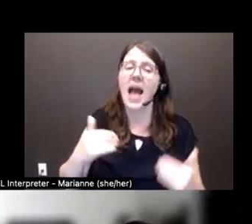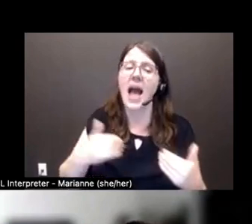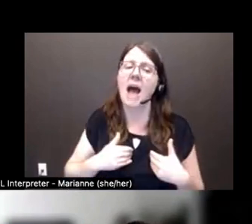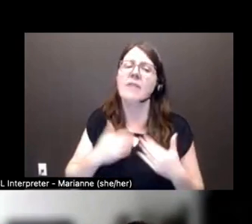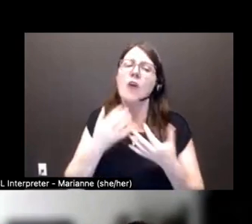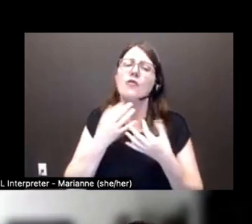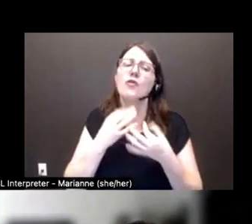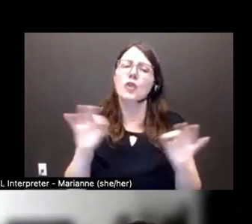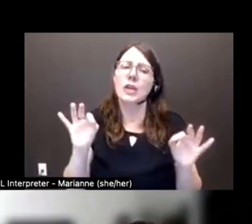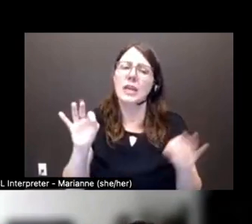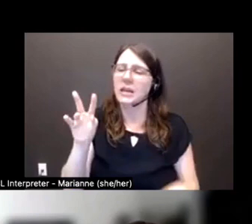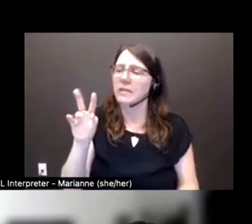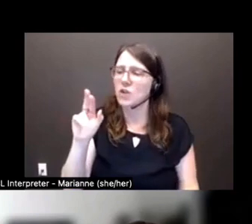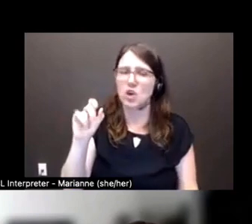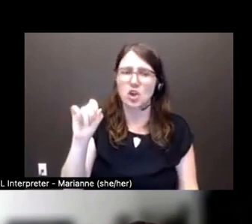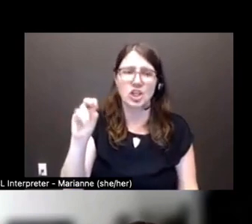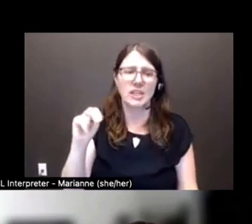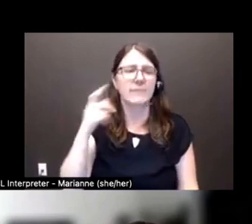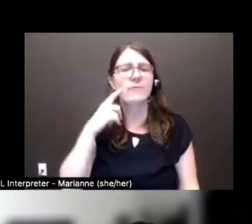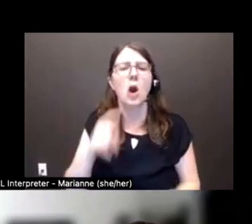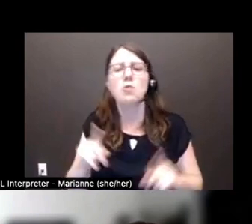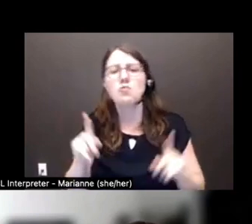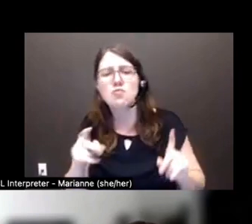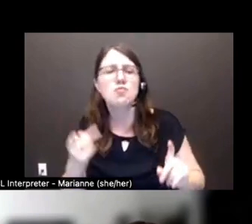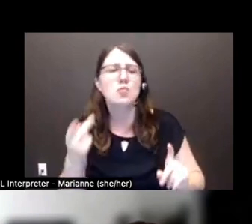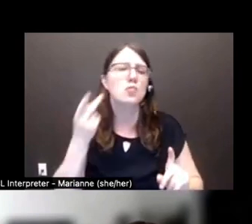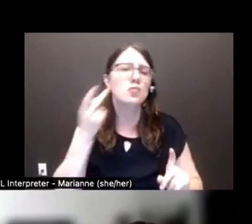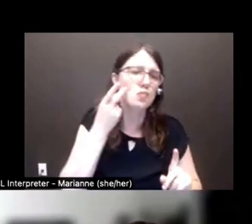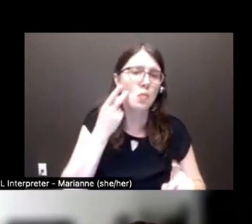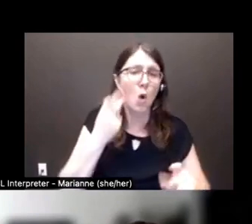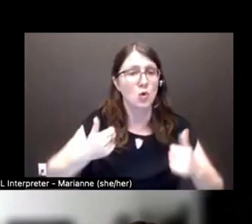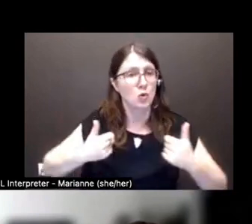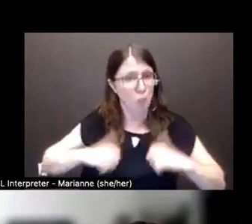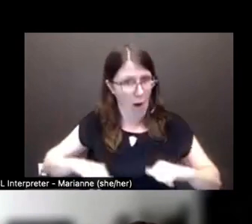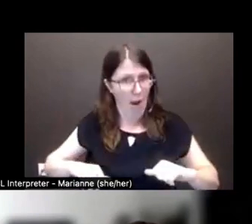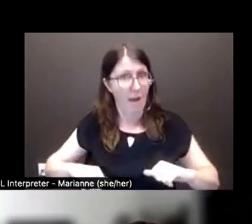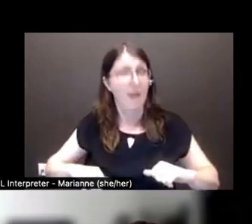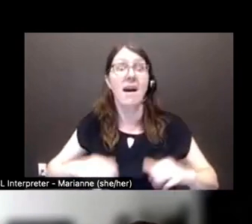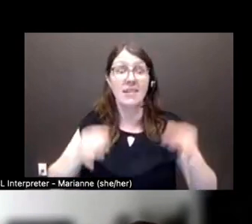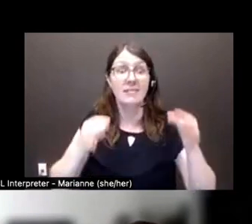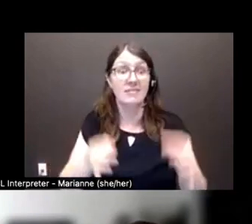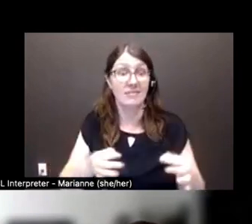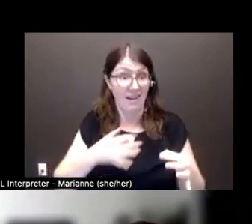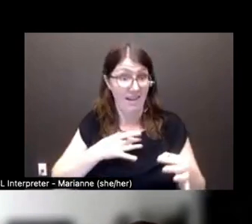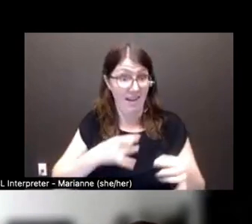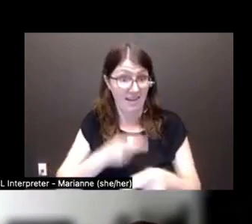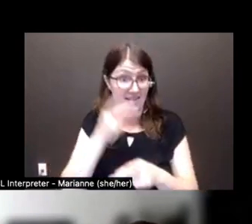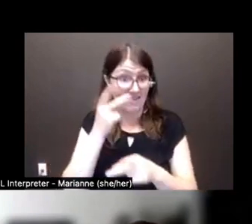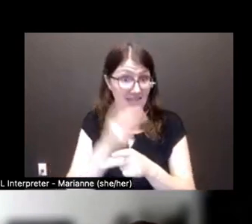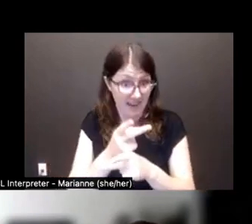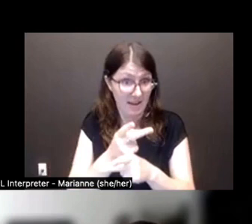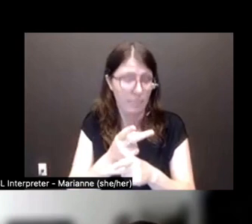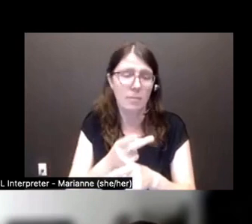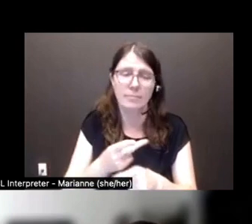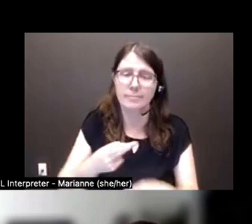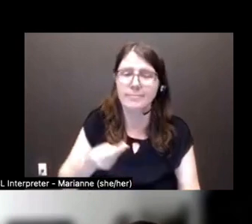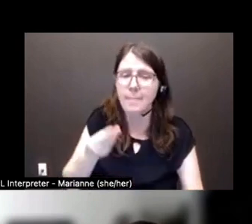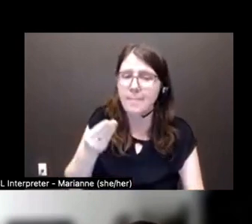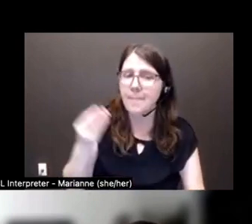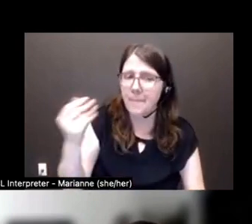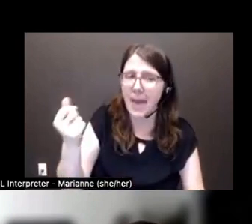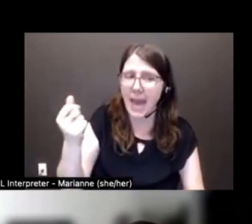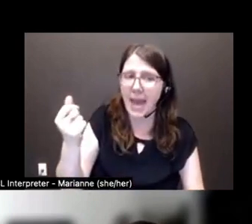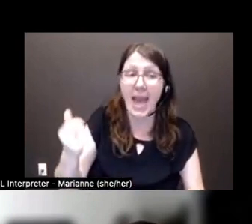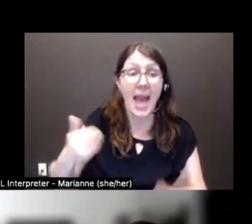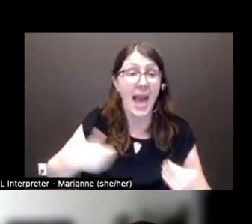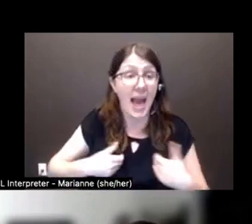fee, so you would subscribe. I believe there is a potentially even a TechSoup Canada discount you can apply for, so then you